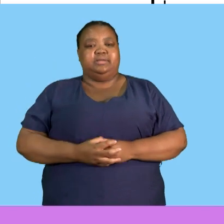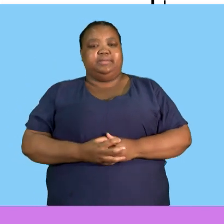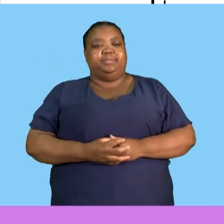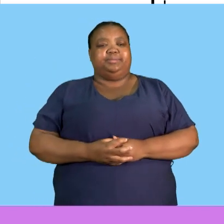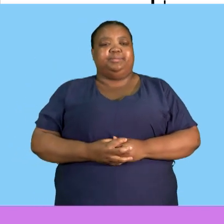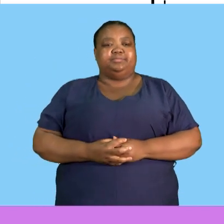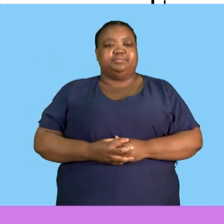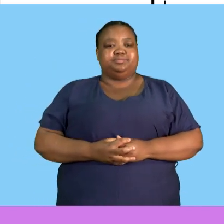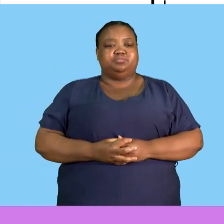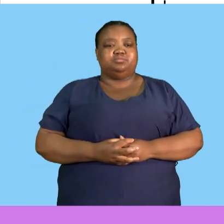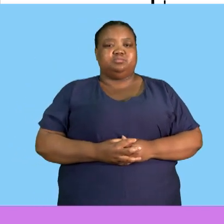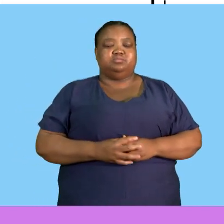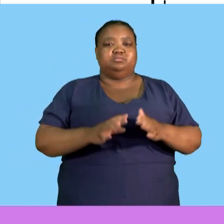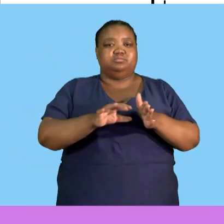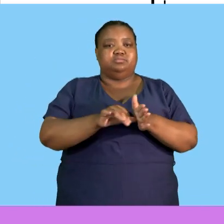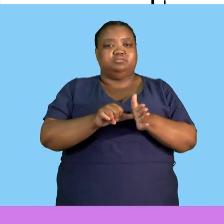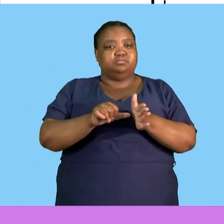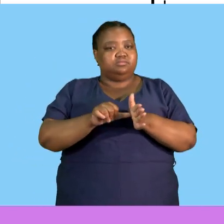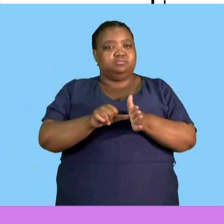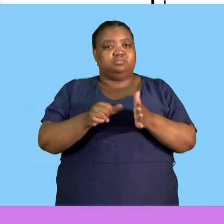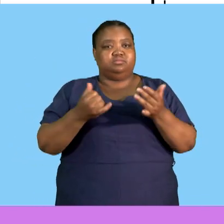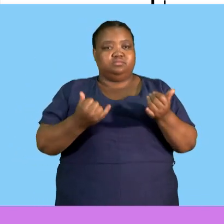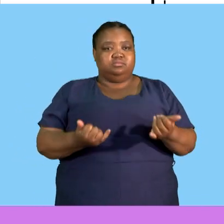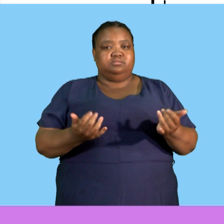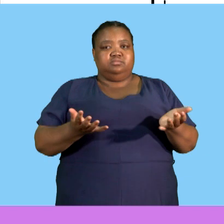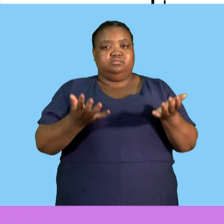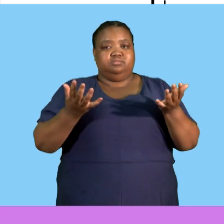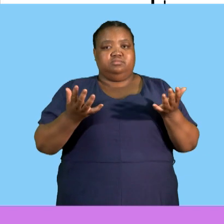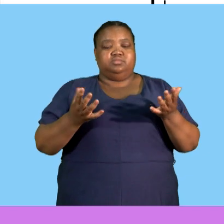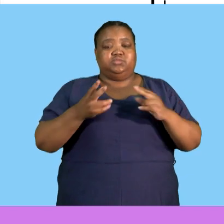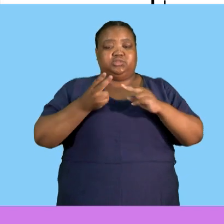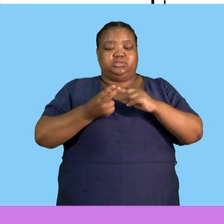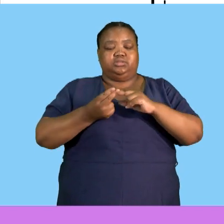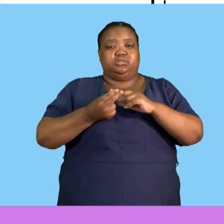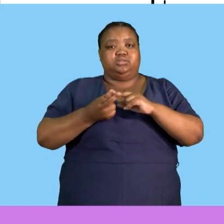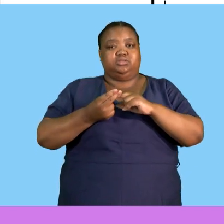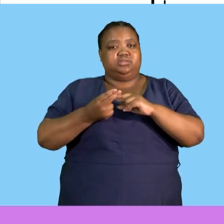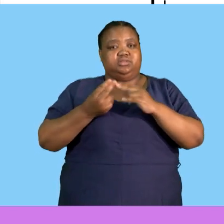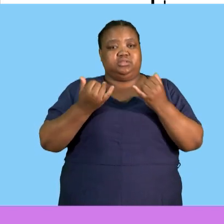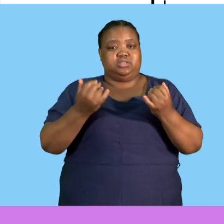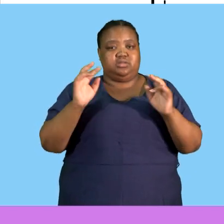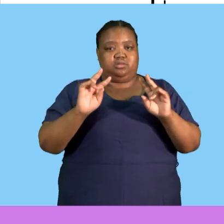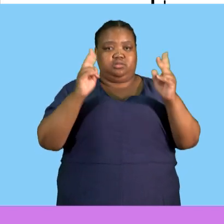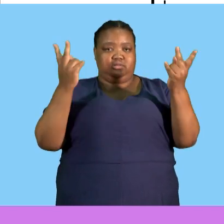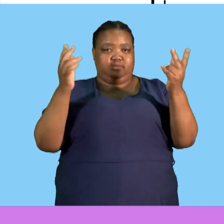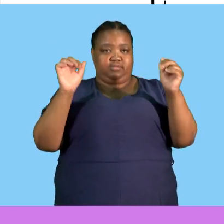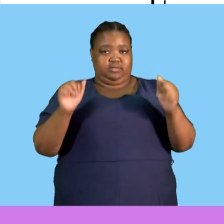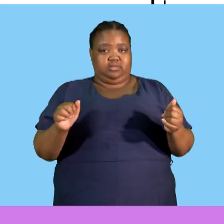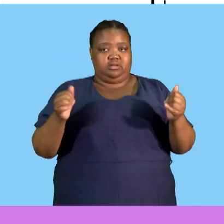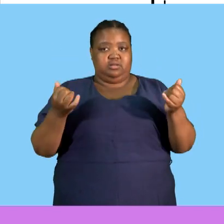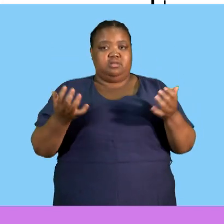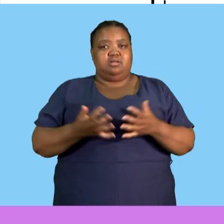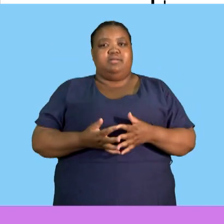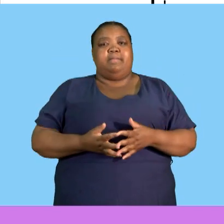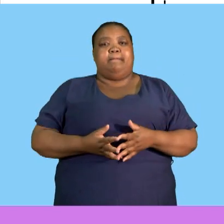1,15 centimeters. Now I want us to first of all note that our dimension or our units for that matter is